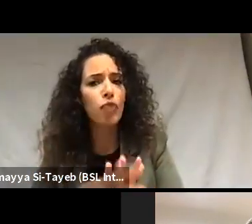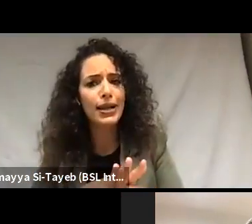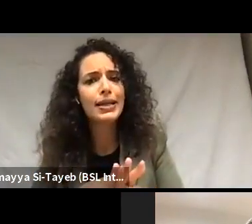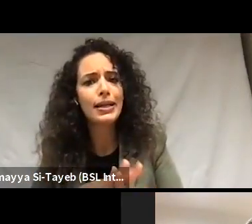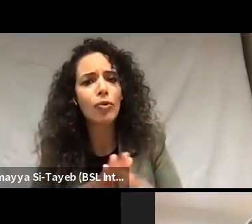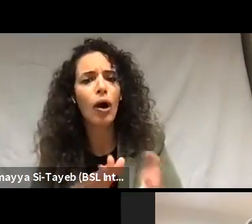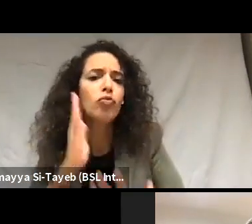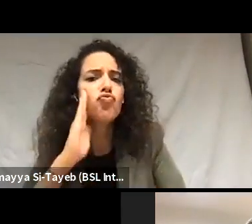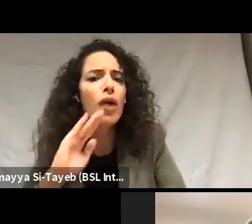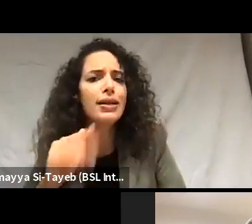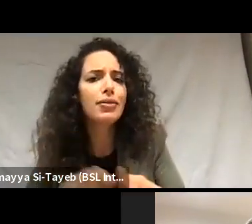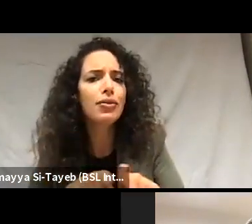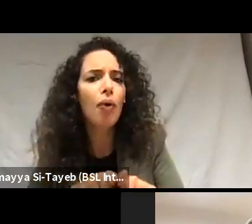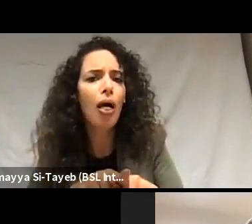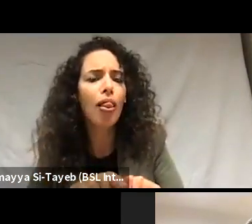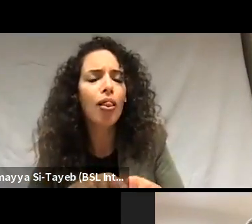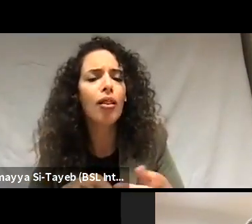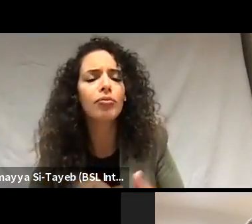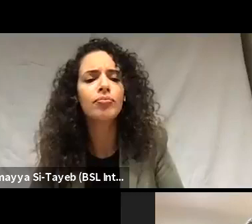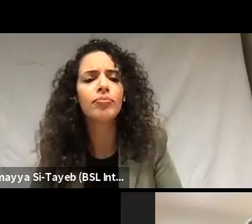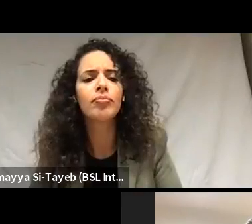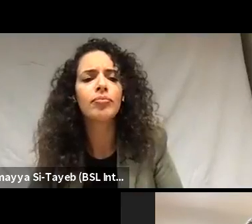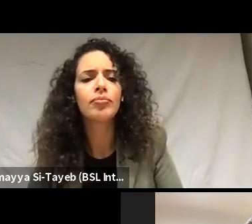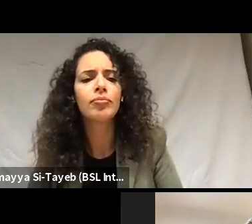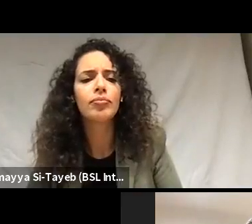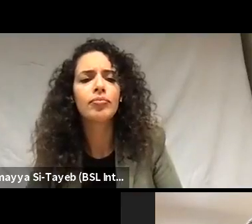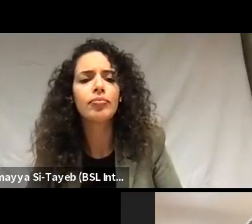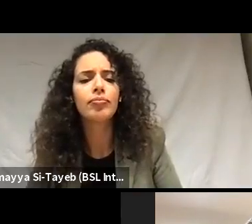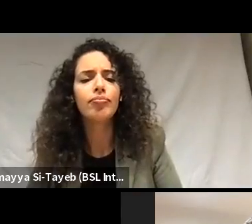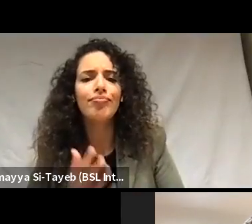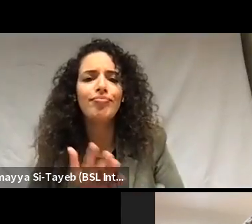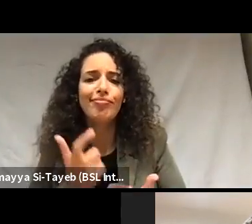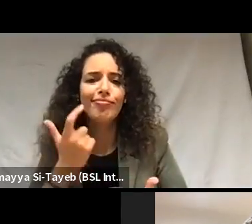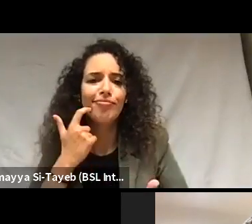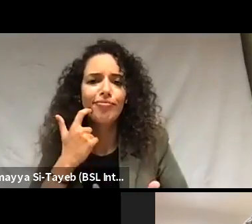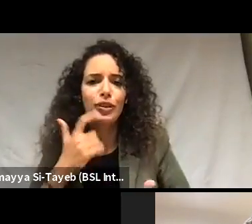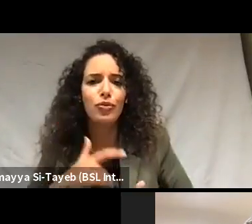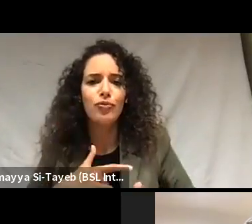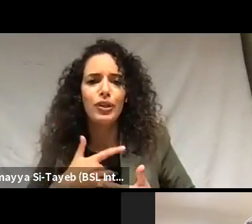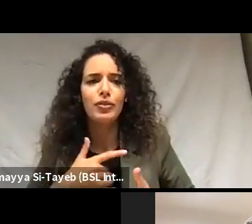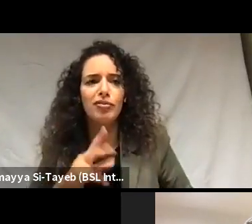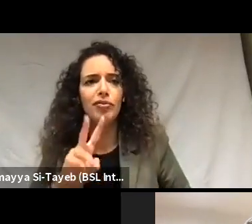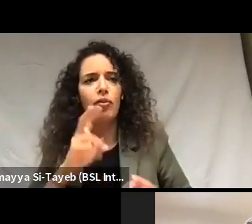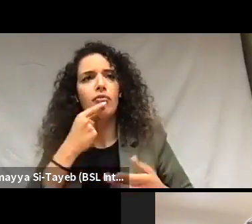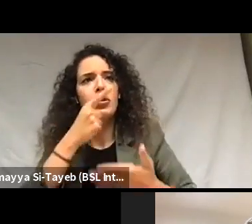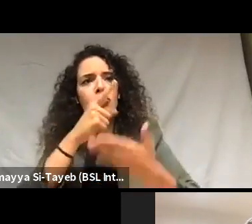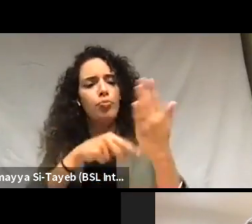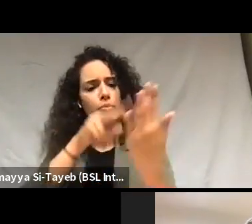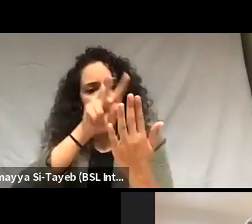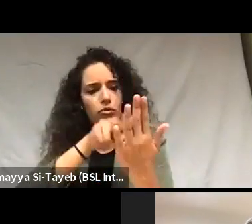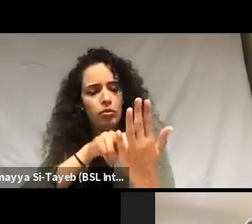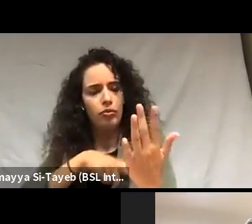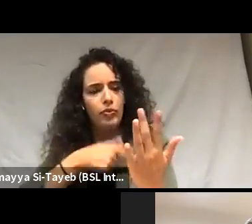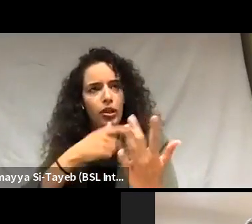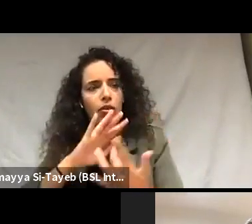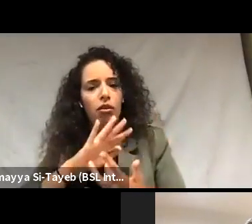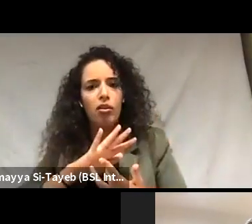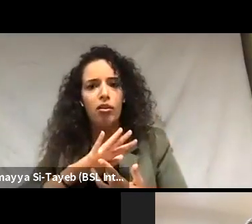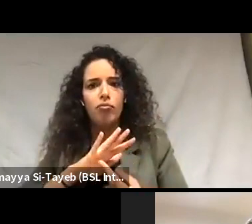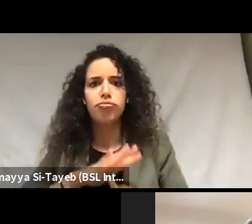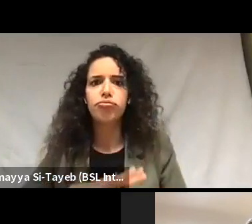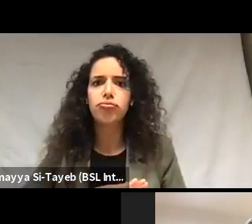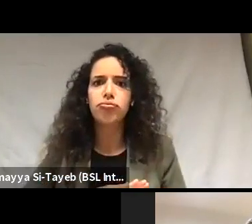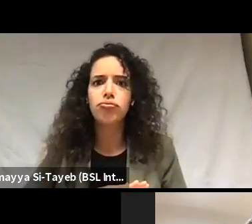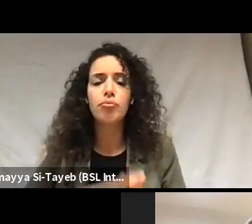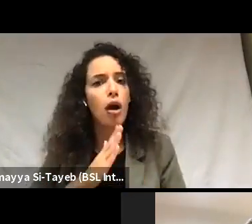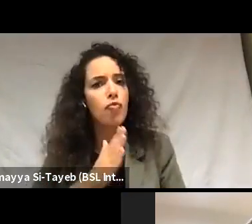mean, it's very easy to be very depressed by this report. Actually, I'm uplifted because of its clarity.